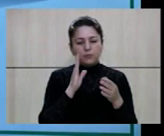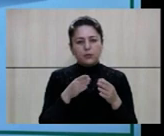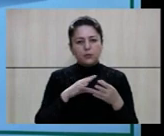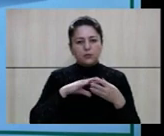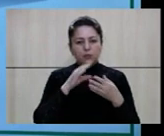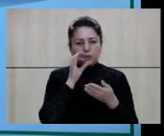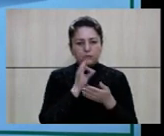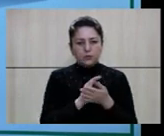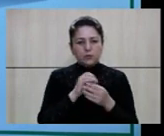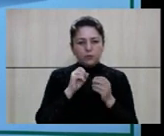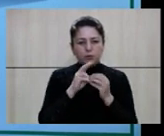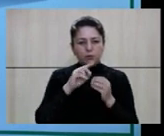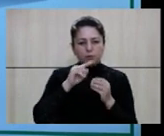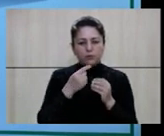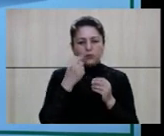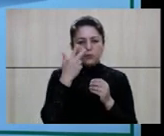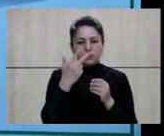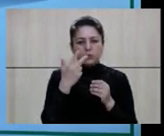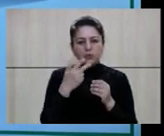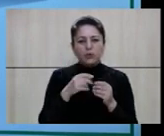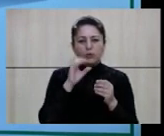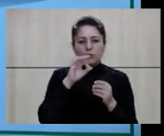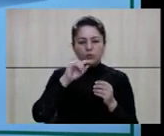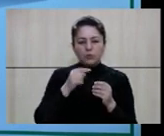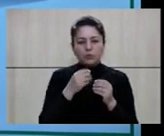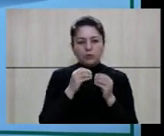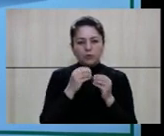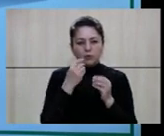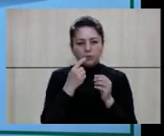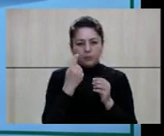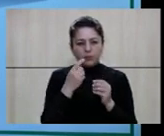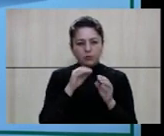Natijada 12,8 ni 0,1 ga ko'paytirsak,